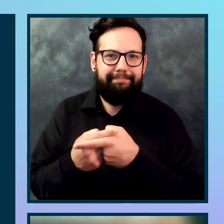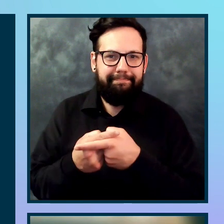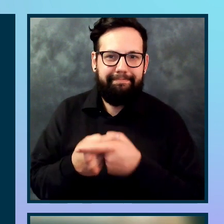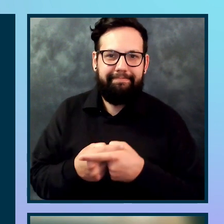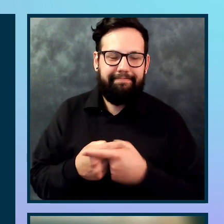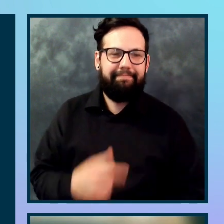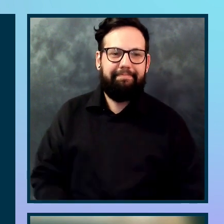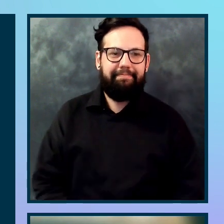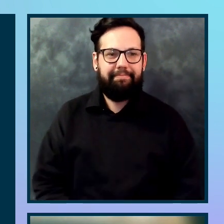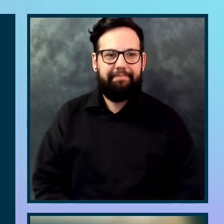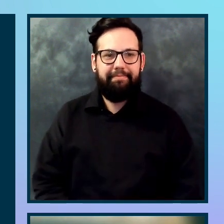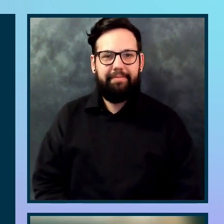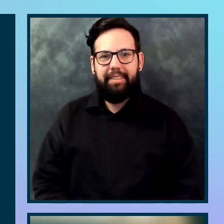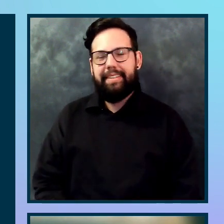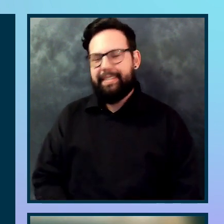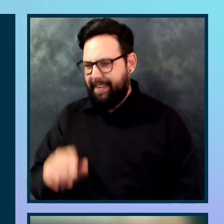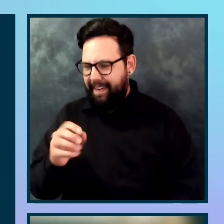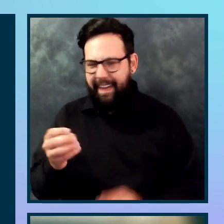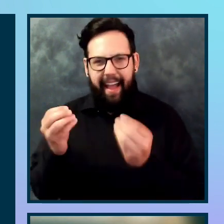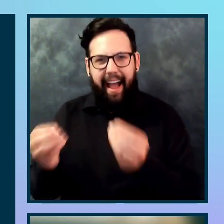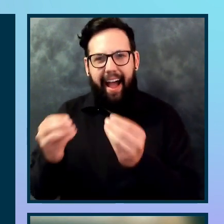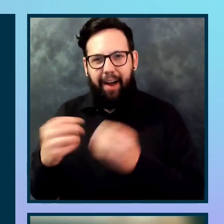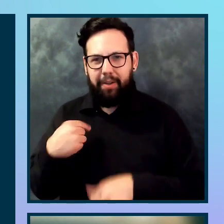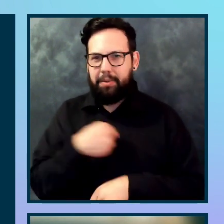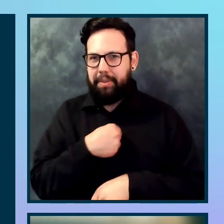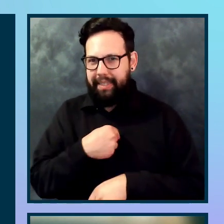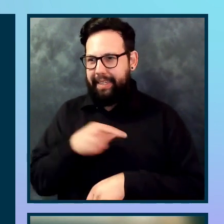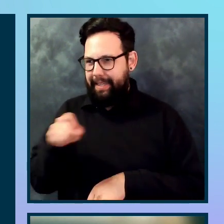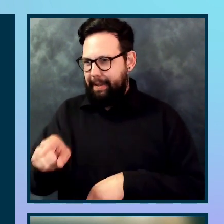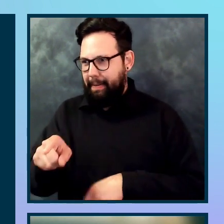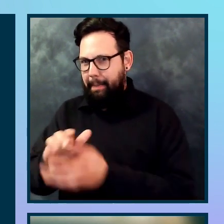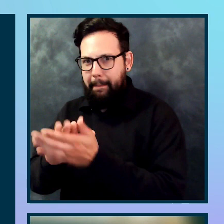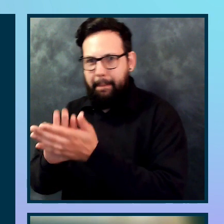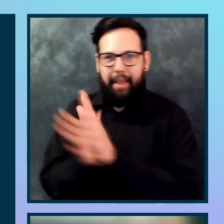So how do we turn those gotchas into goodies? That's what we want to do, right?